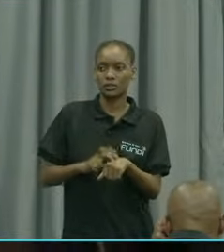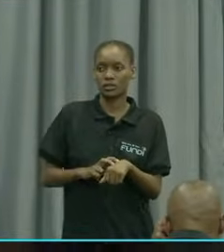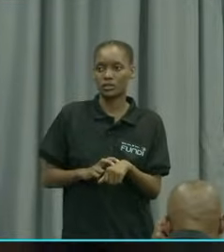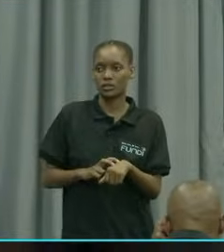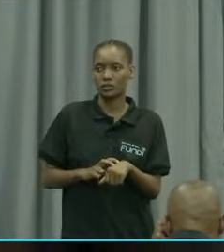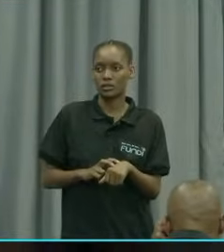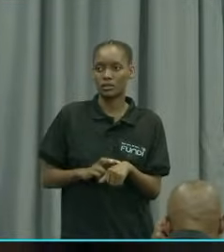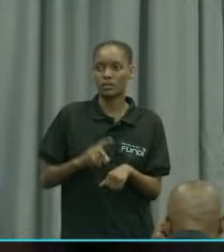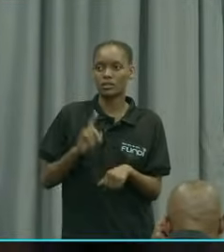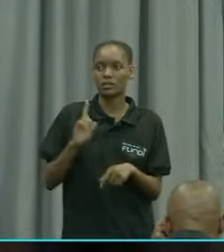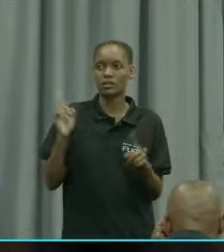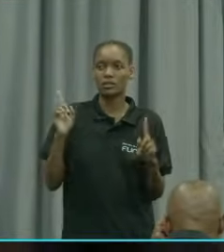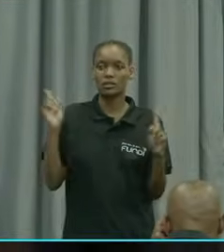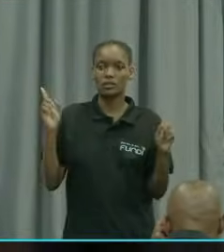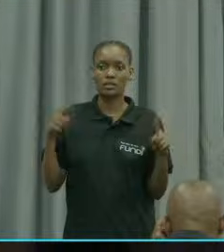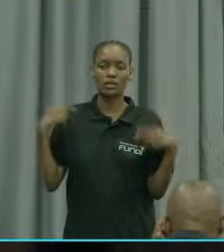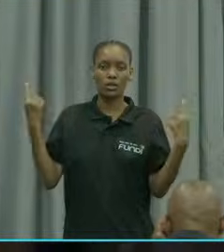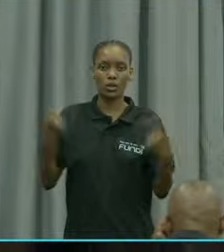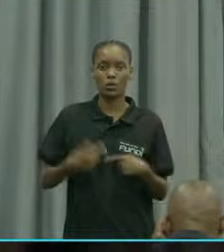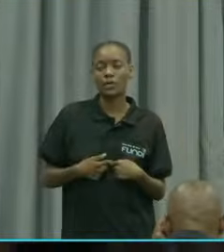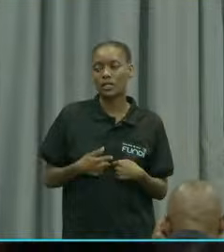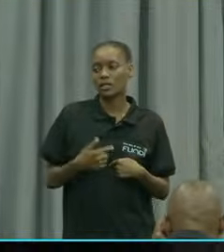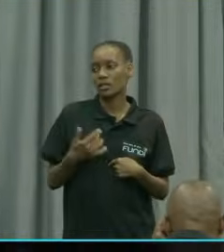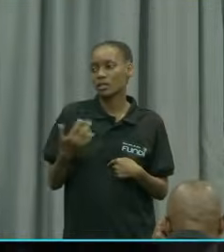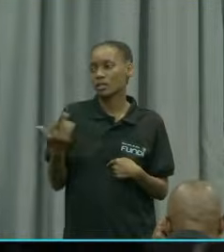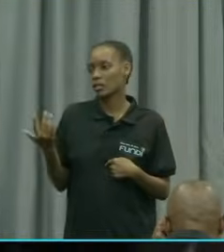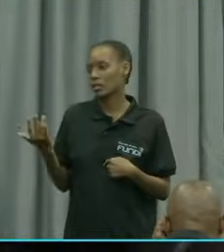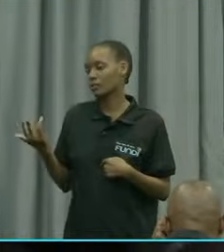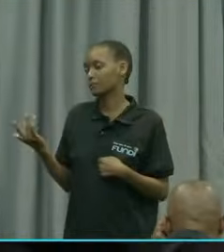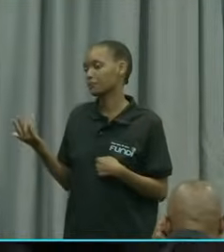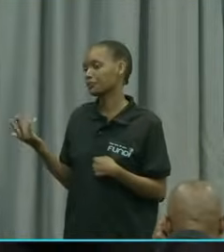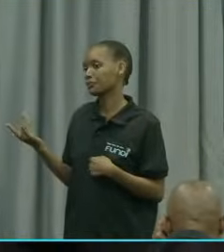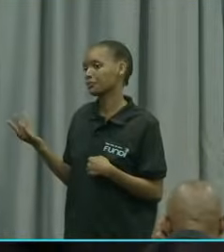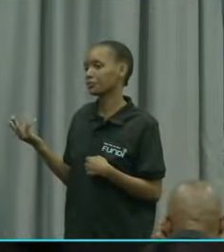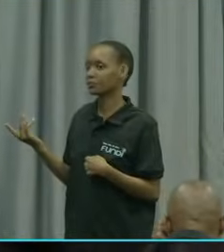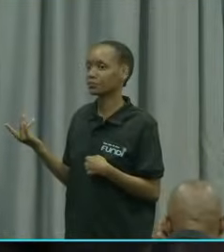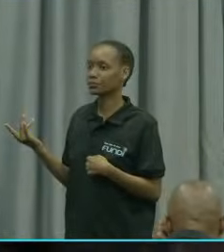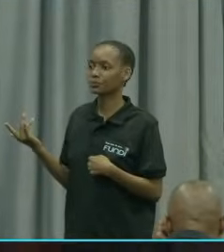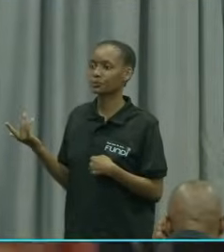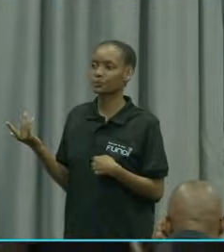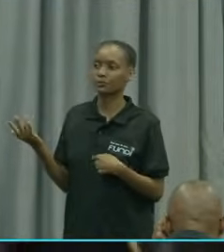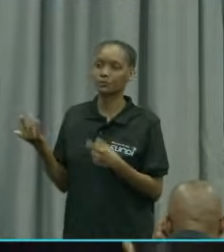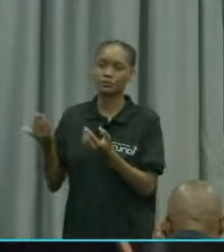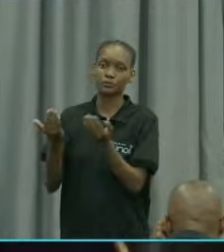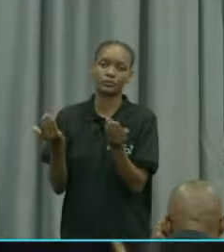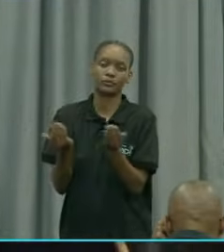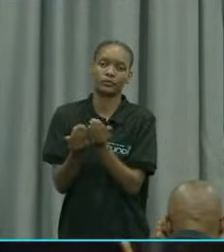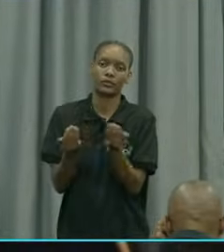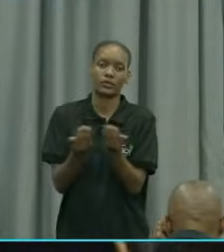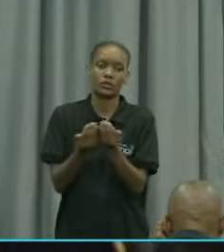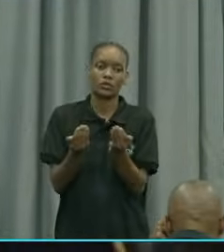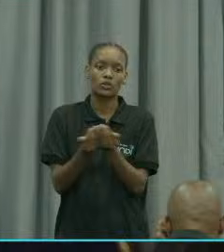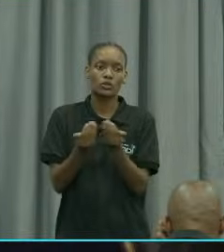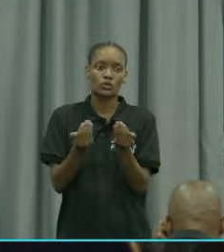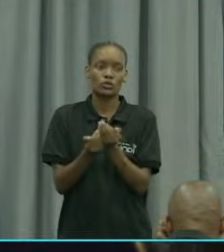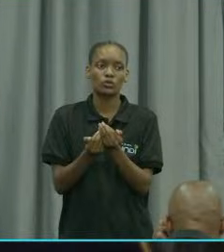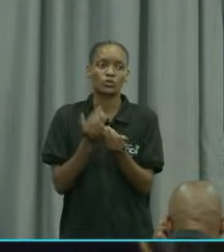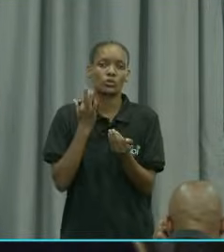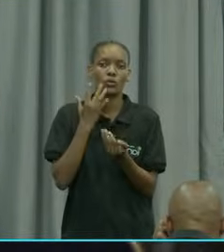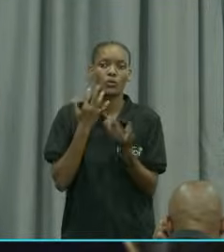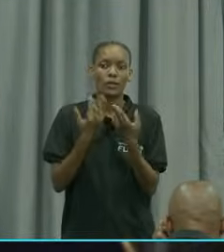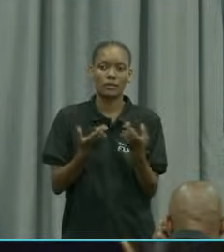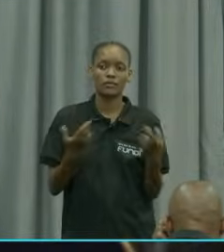to oscillate between the school, looking at the school when we resource, and looking at the